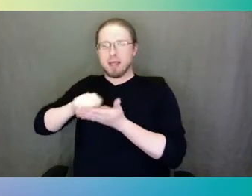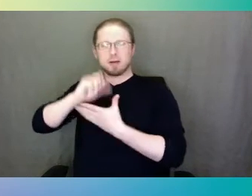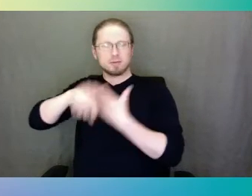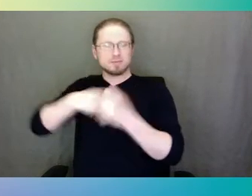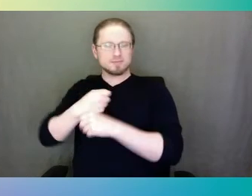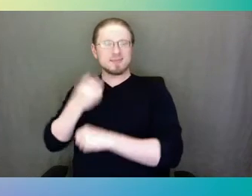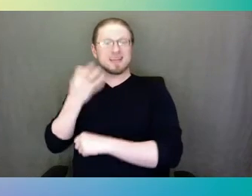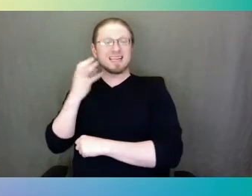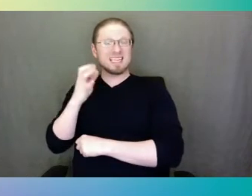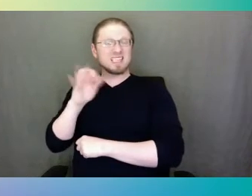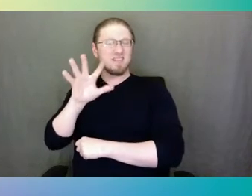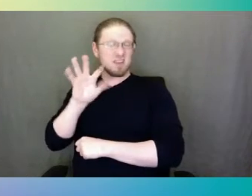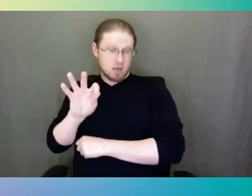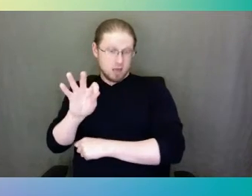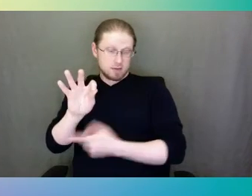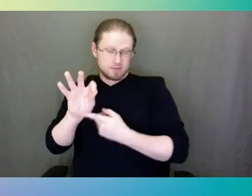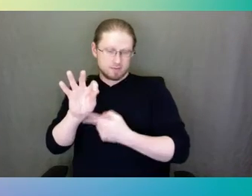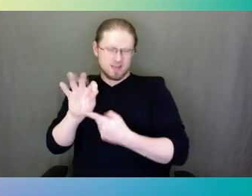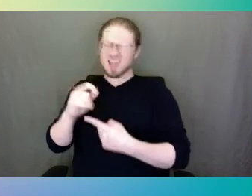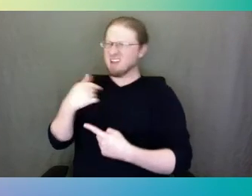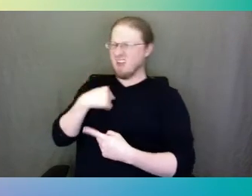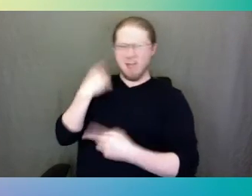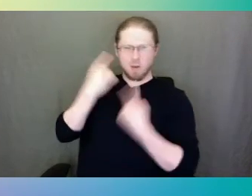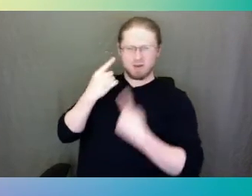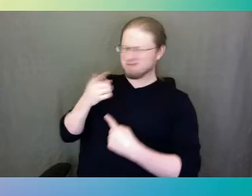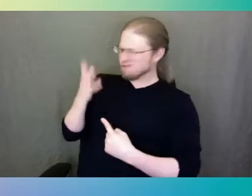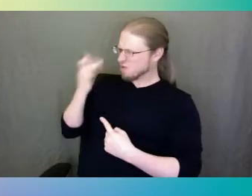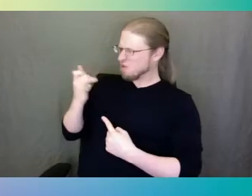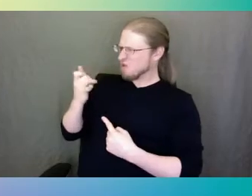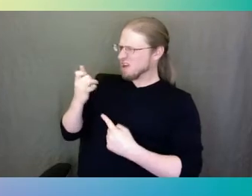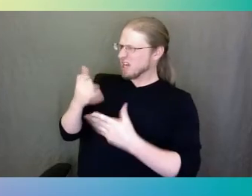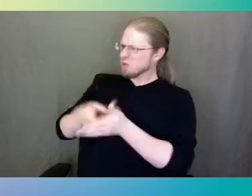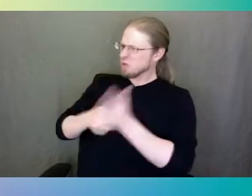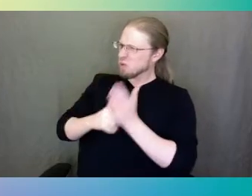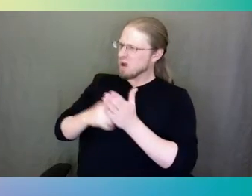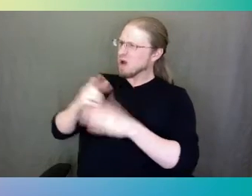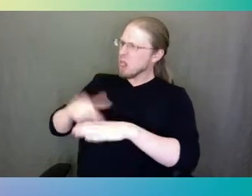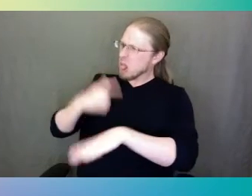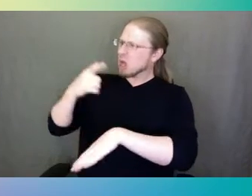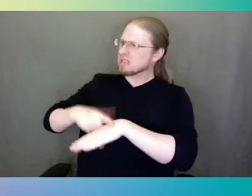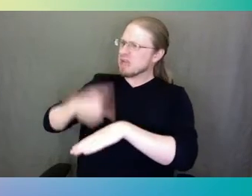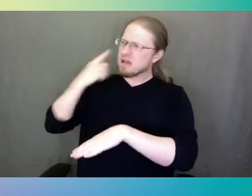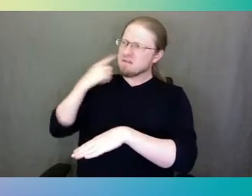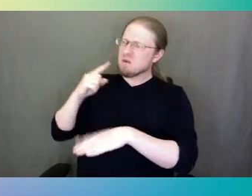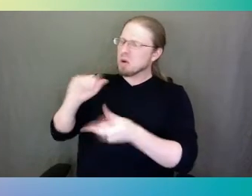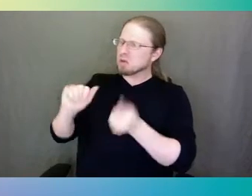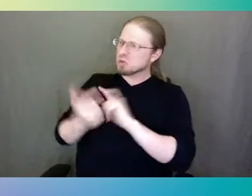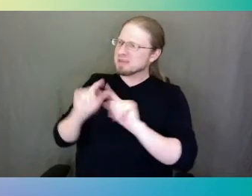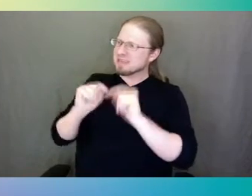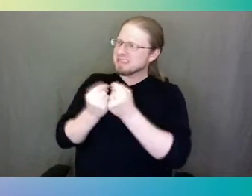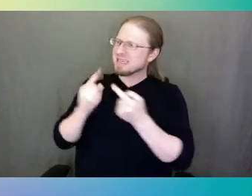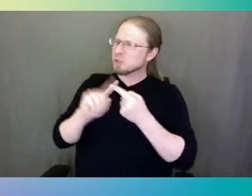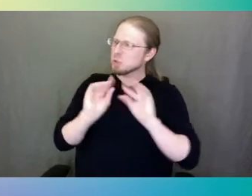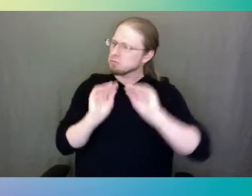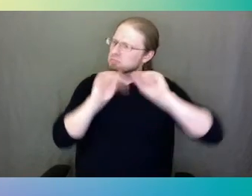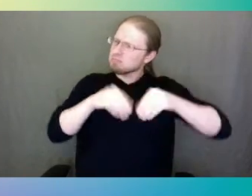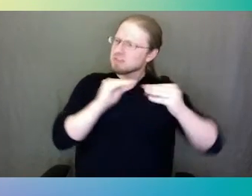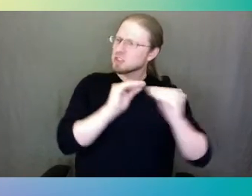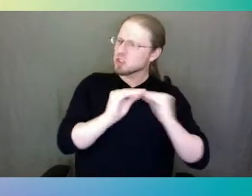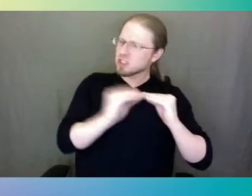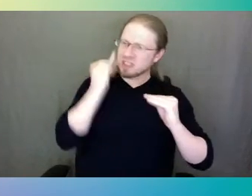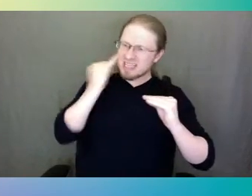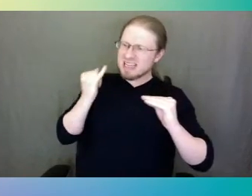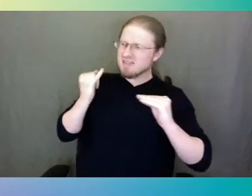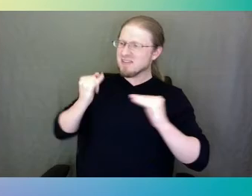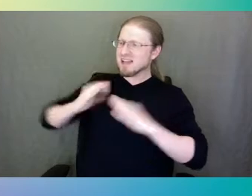wondered, why did it take so long for this translation team to make this change? If the head of the